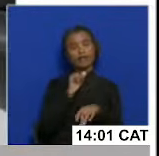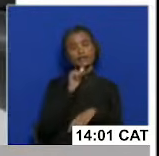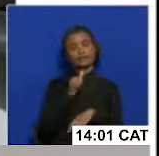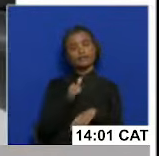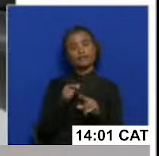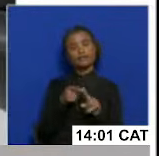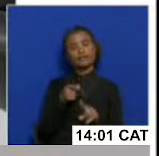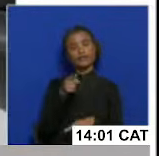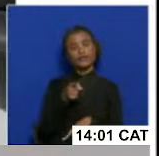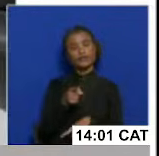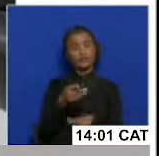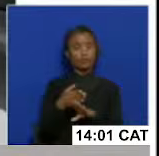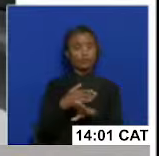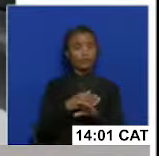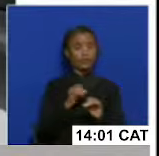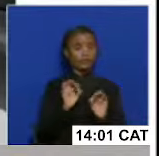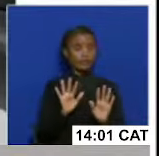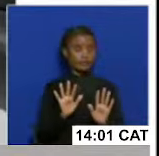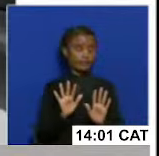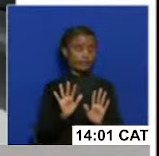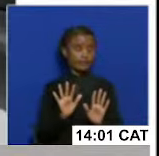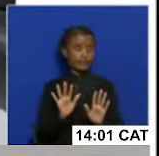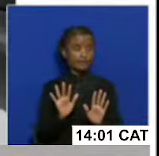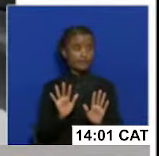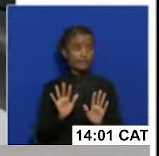that message?